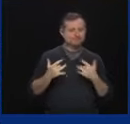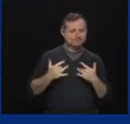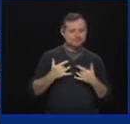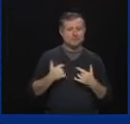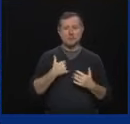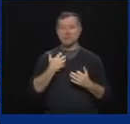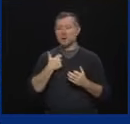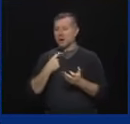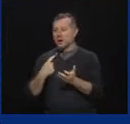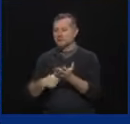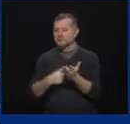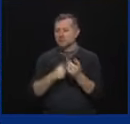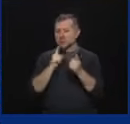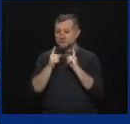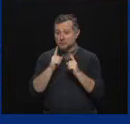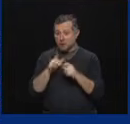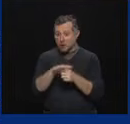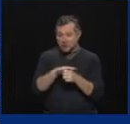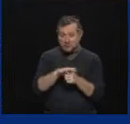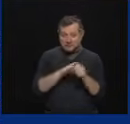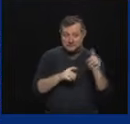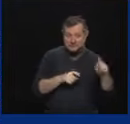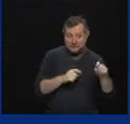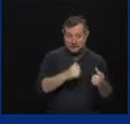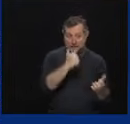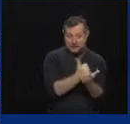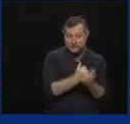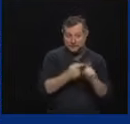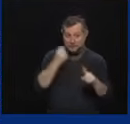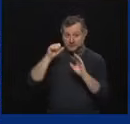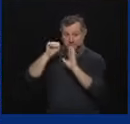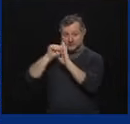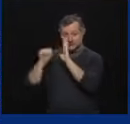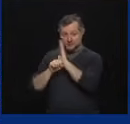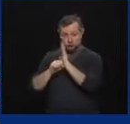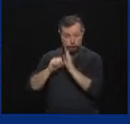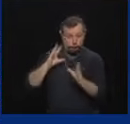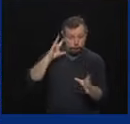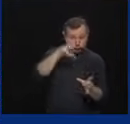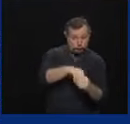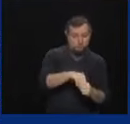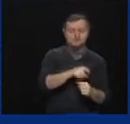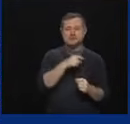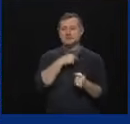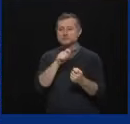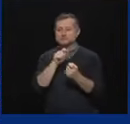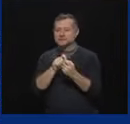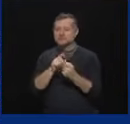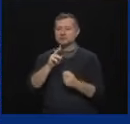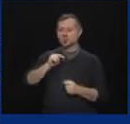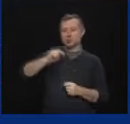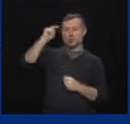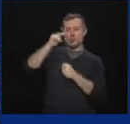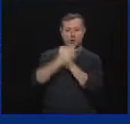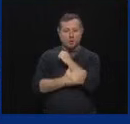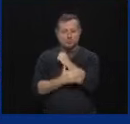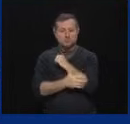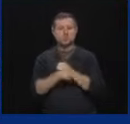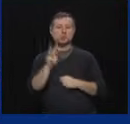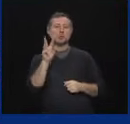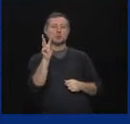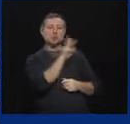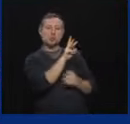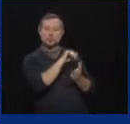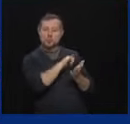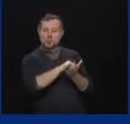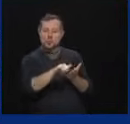they need anything from the state. And we're watching, make sure particularly areas like the North Country, Western New York, Finger Lakes and